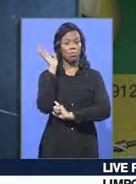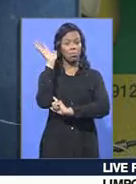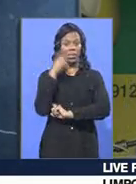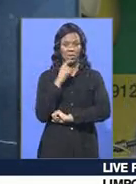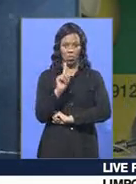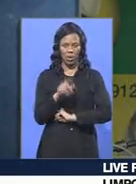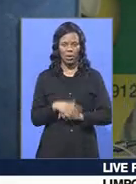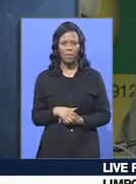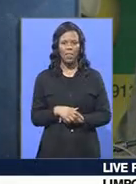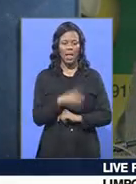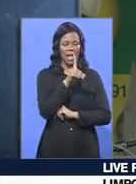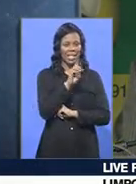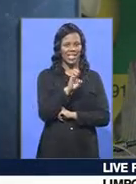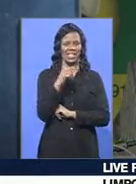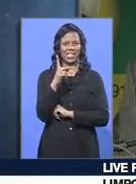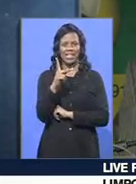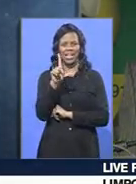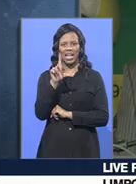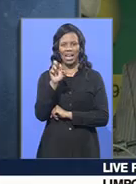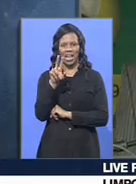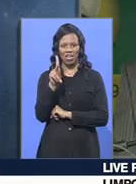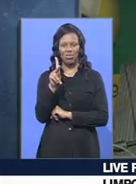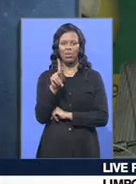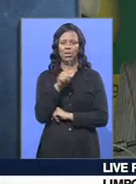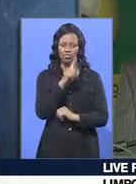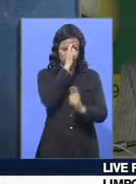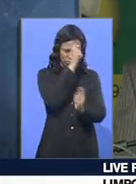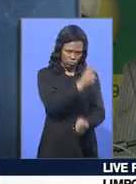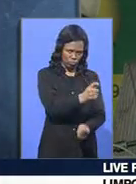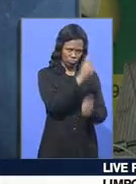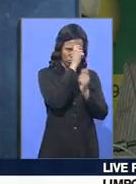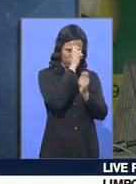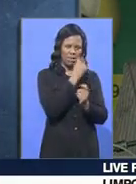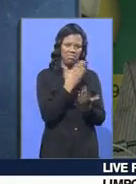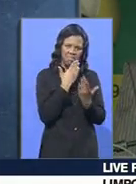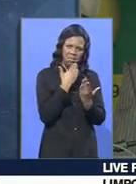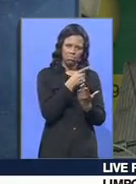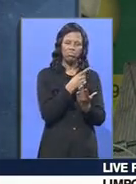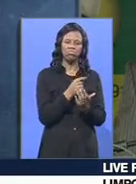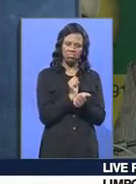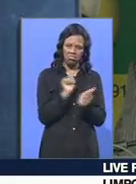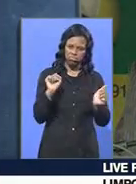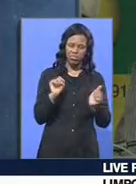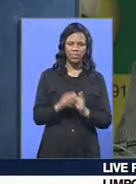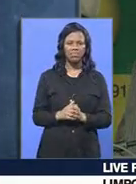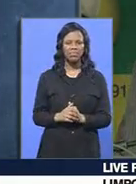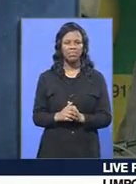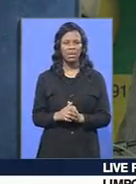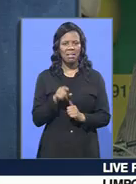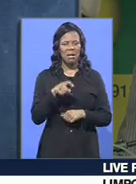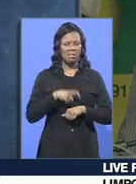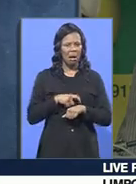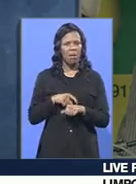former President de Klerk reading the signs correctly during this